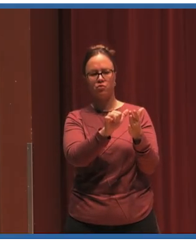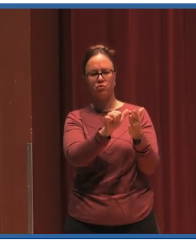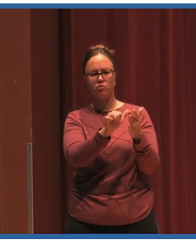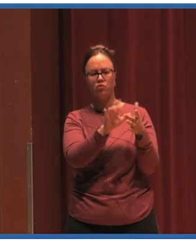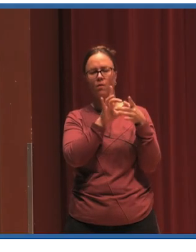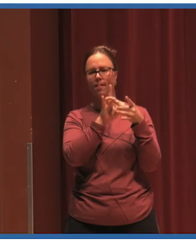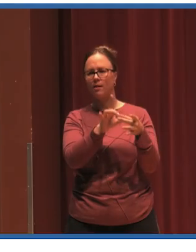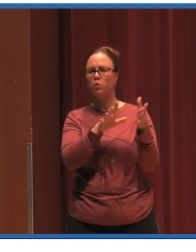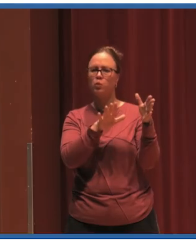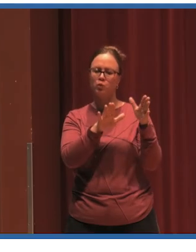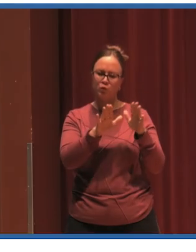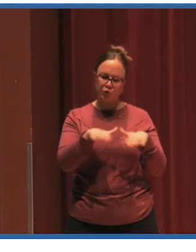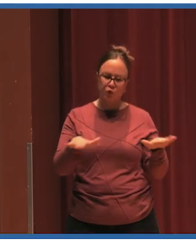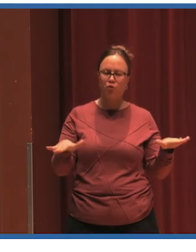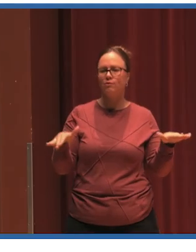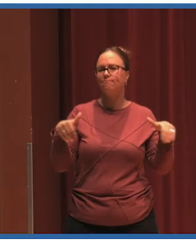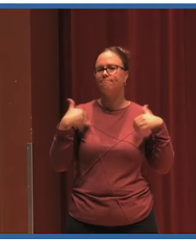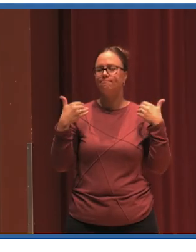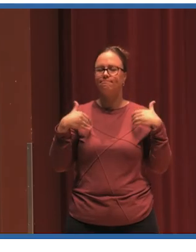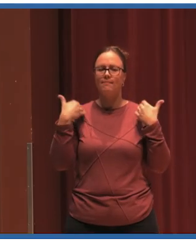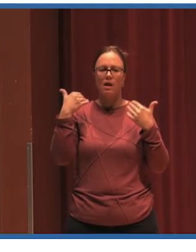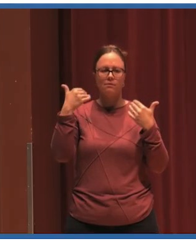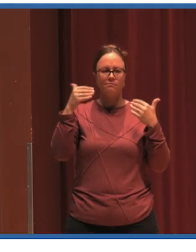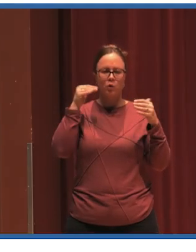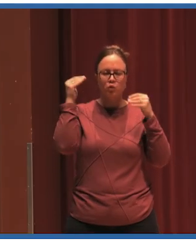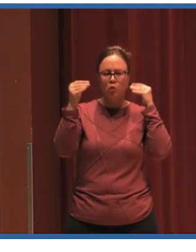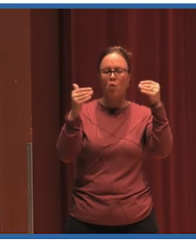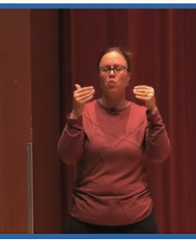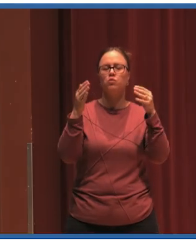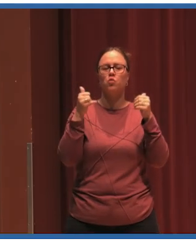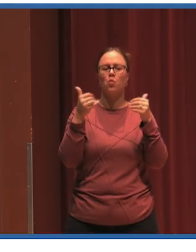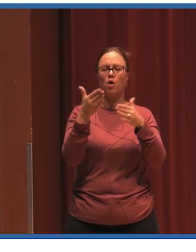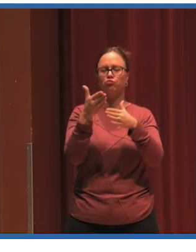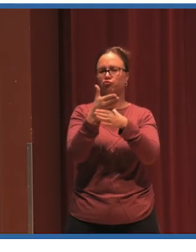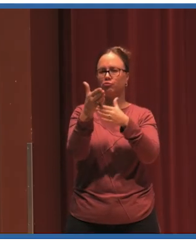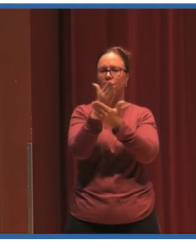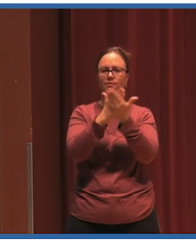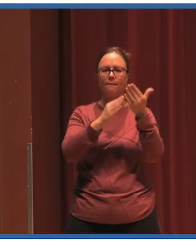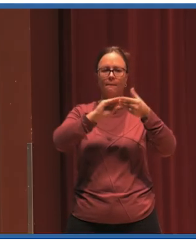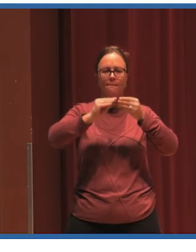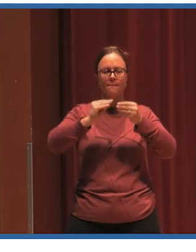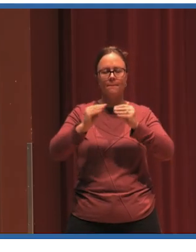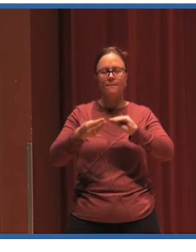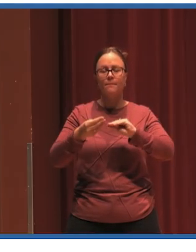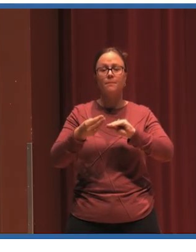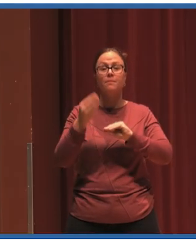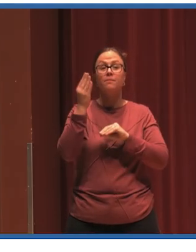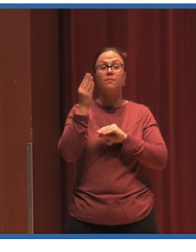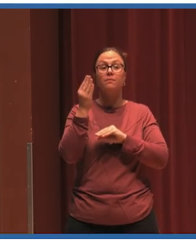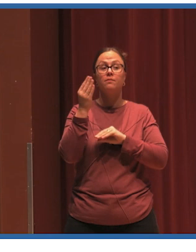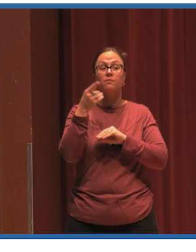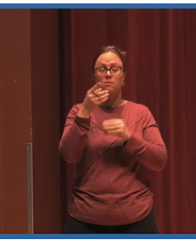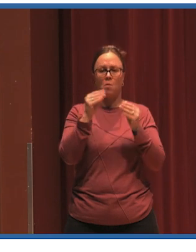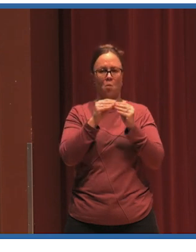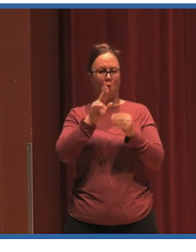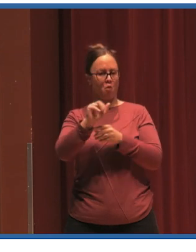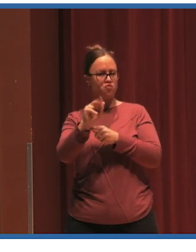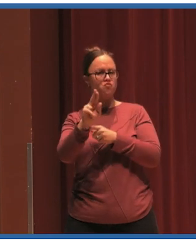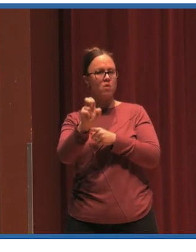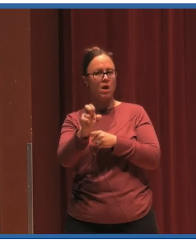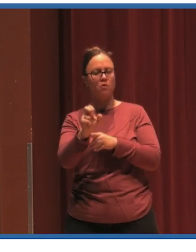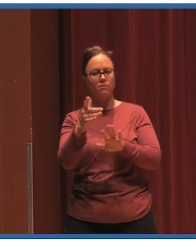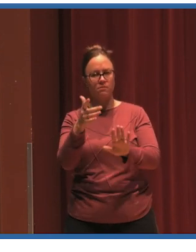children, adolescents, and young adults, and want to share some of those numbers because those are more rare,